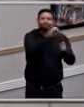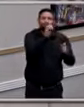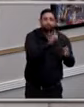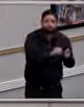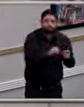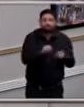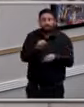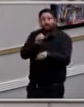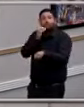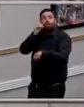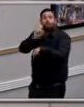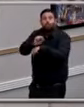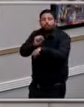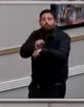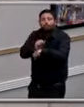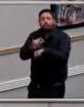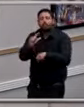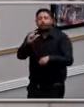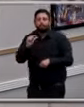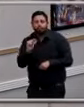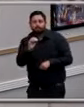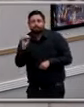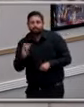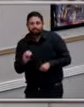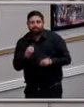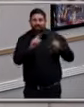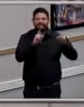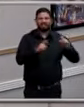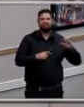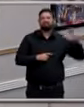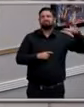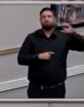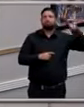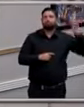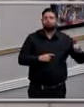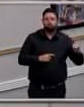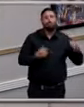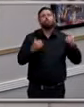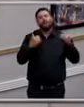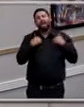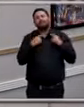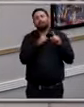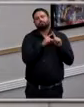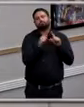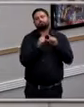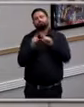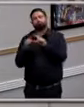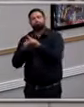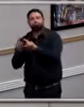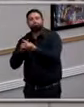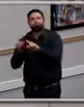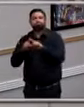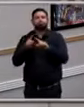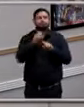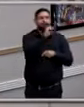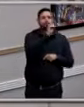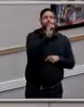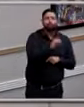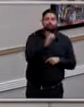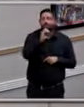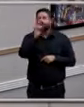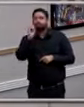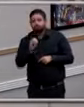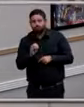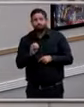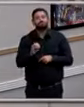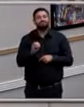is worth another percentage category. And we have different weights as explained in our grading guideline system. Canvas does